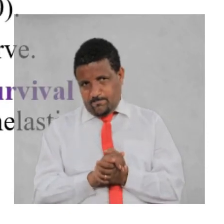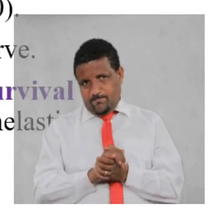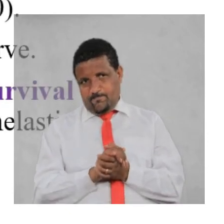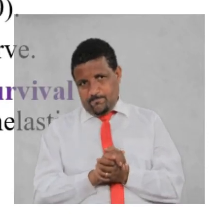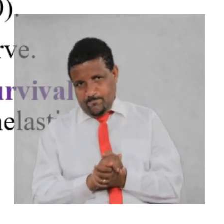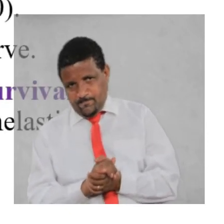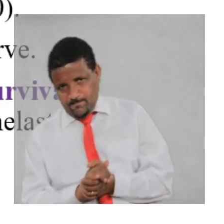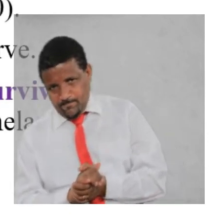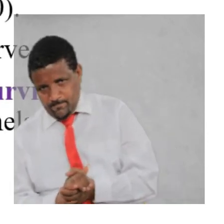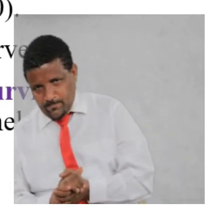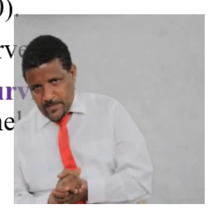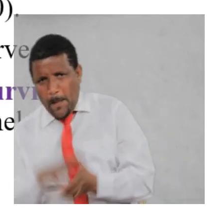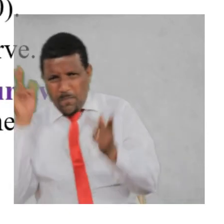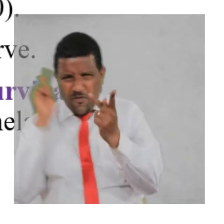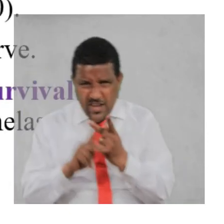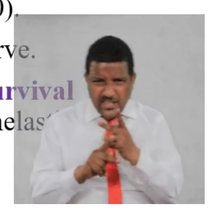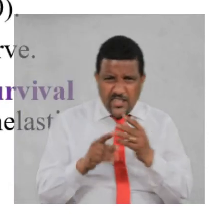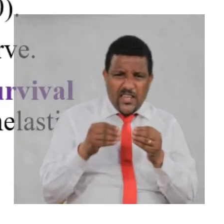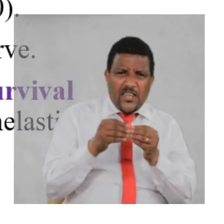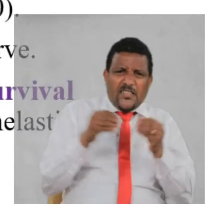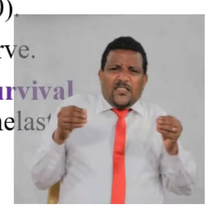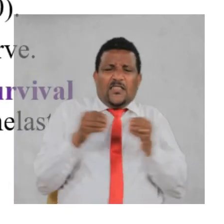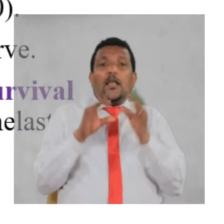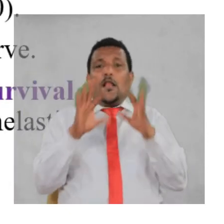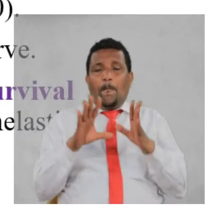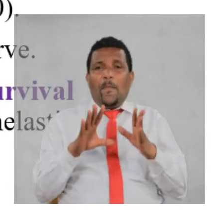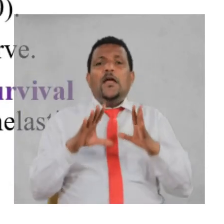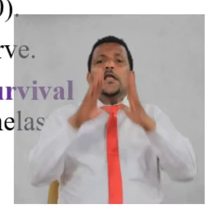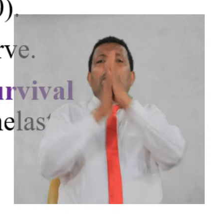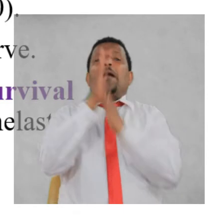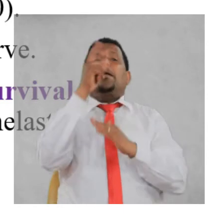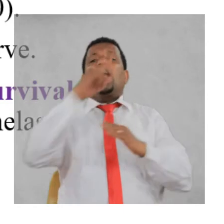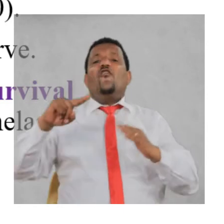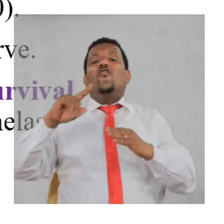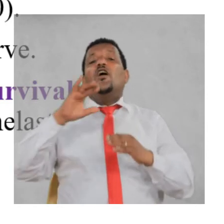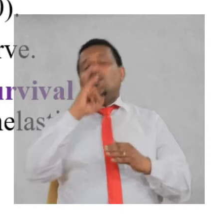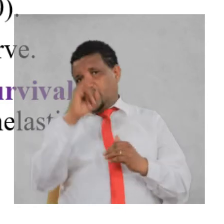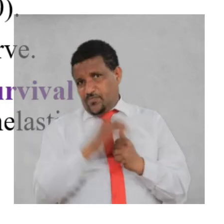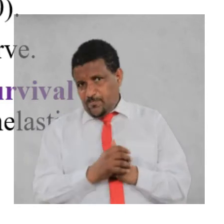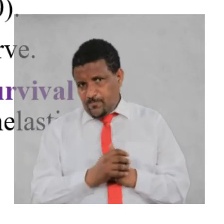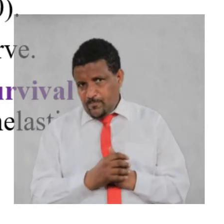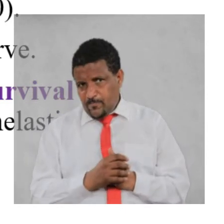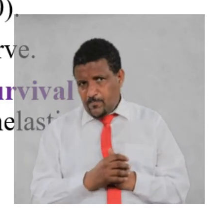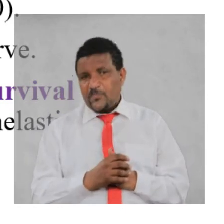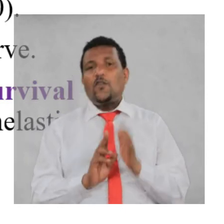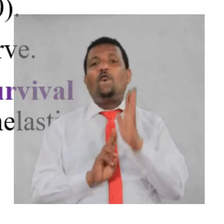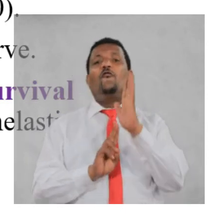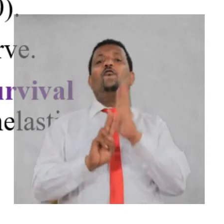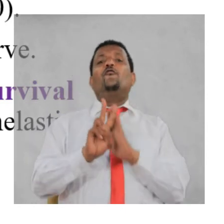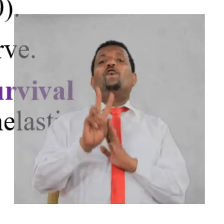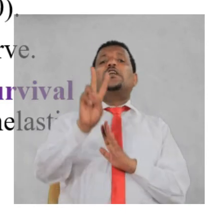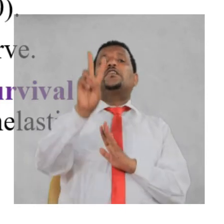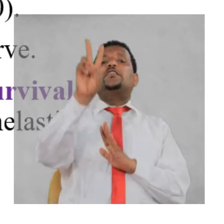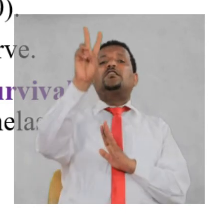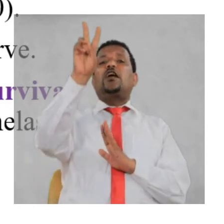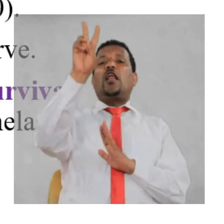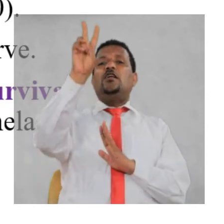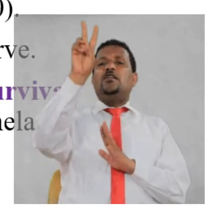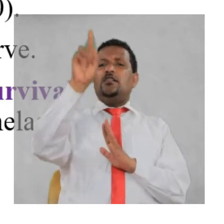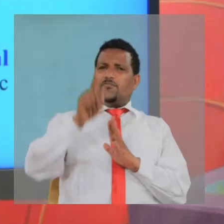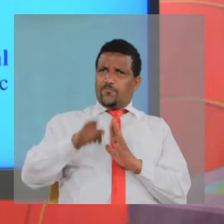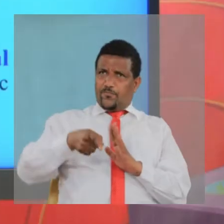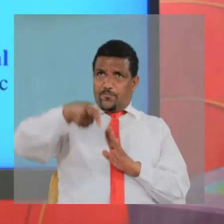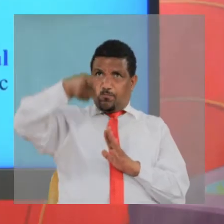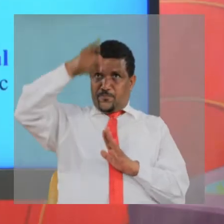The perfectly inelastic demand curve is a vertical straight line demand curve, and